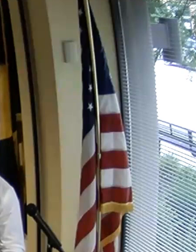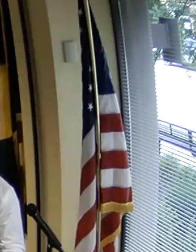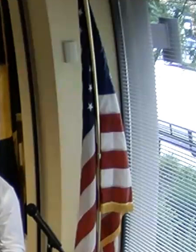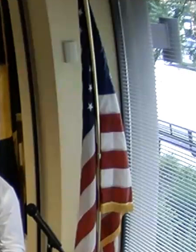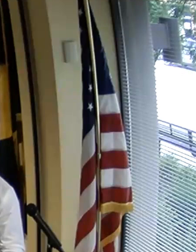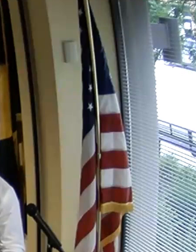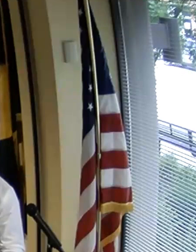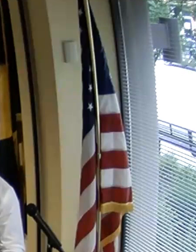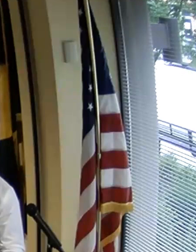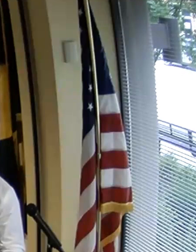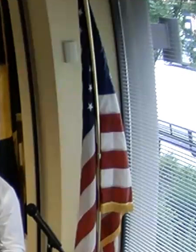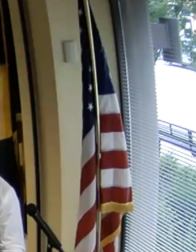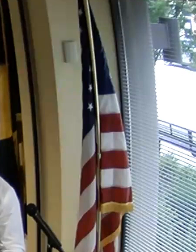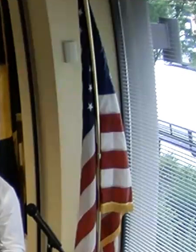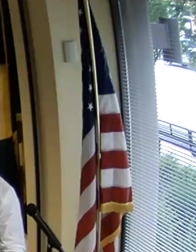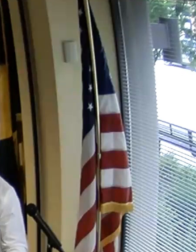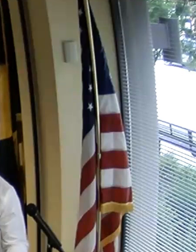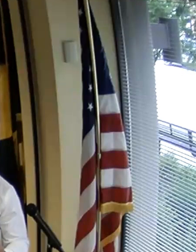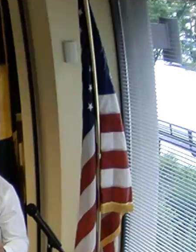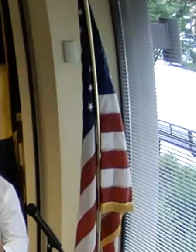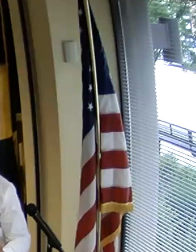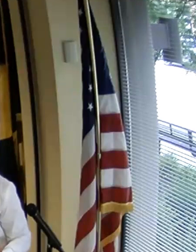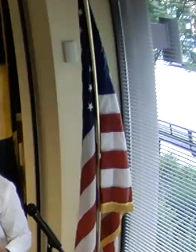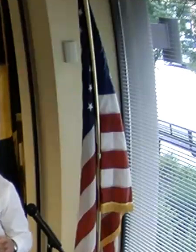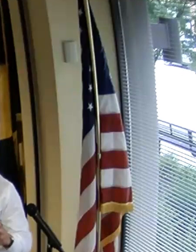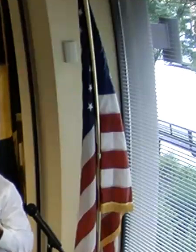grant funds, the remainder of loans. And the only reason I say